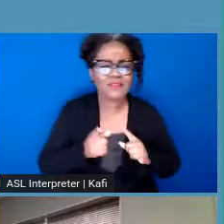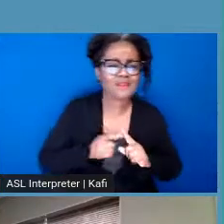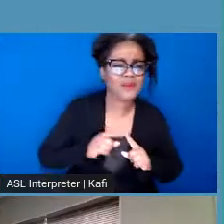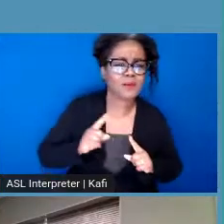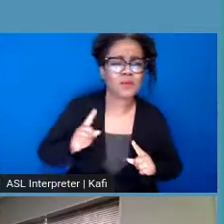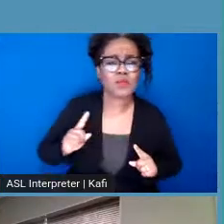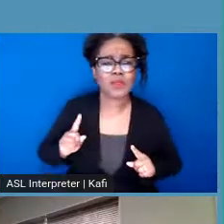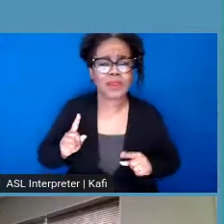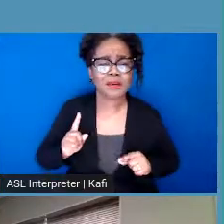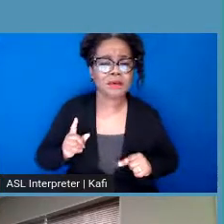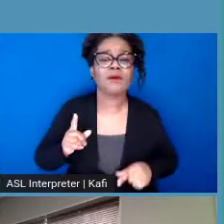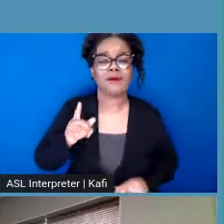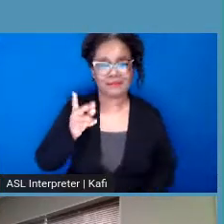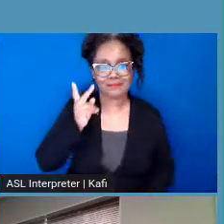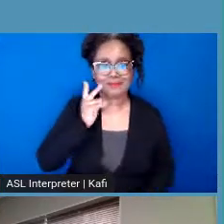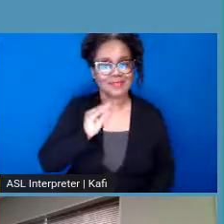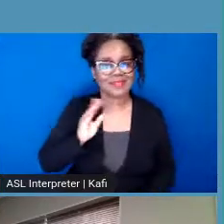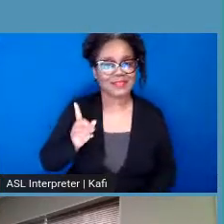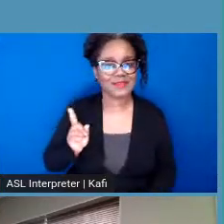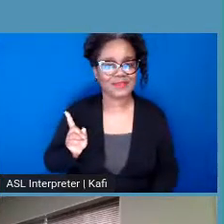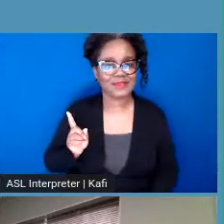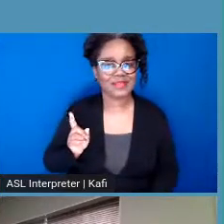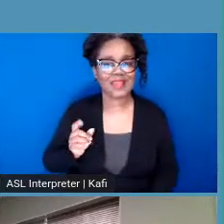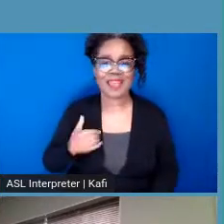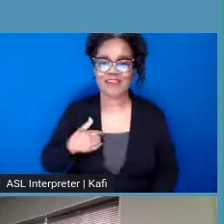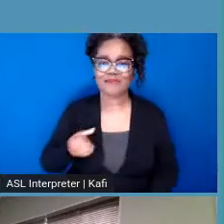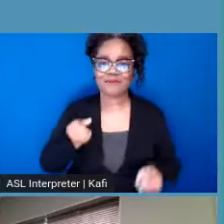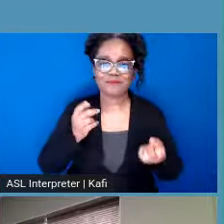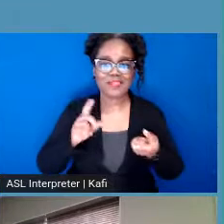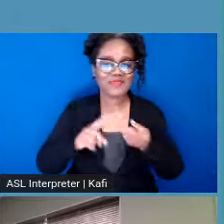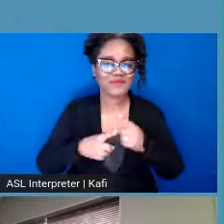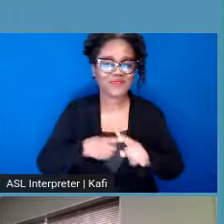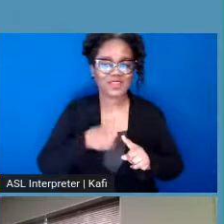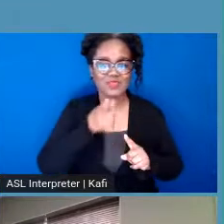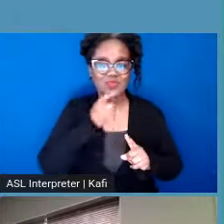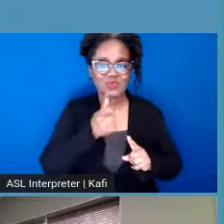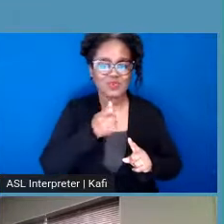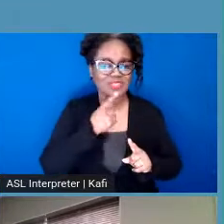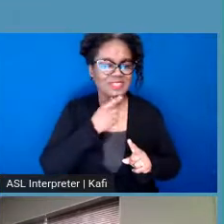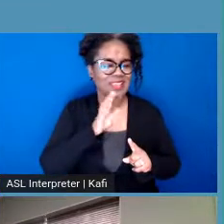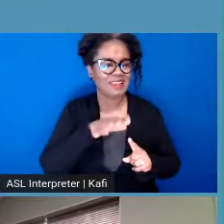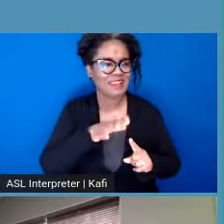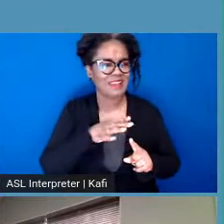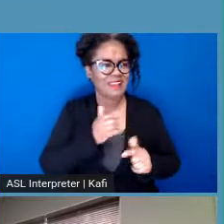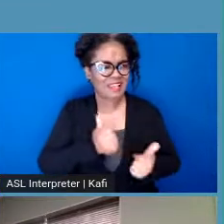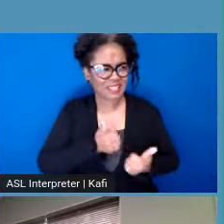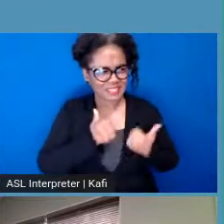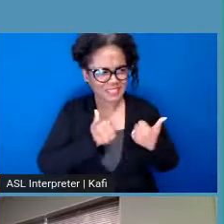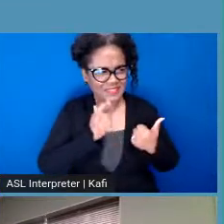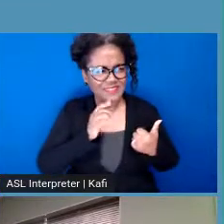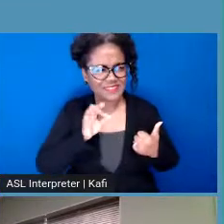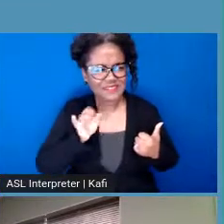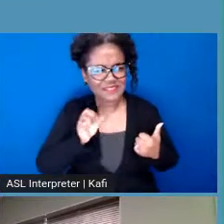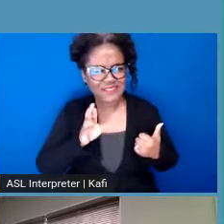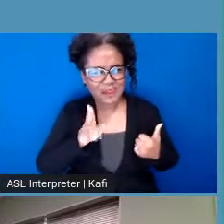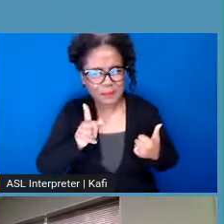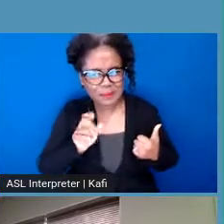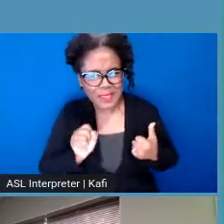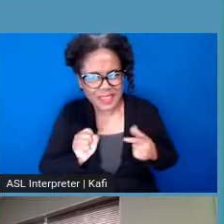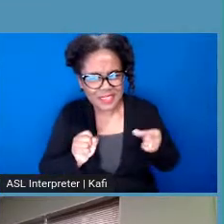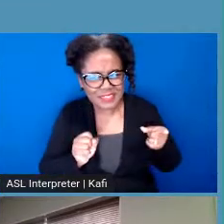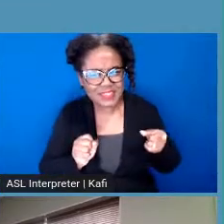friends who think I live in Fairbanks or Juneau, or they don't quite know where Anchorage is, which is totally fair. It's very far away from the northeast of the United